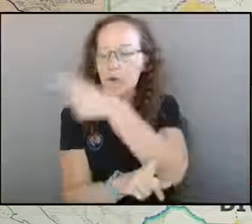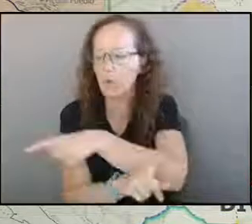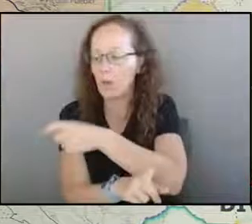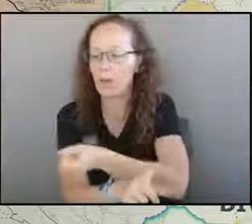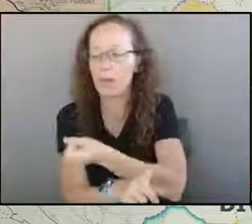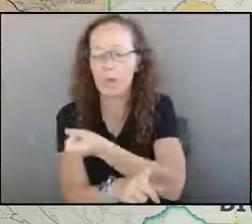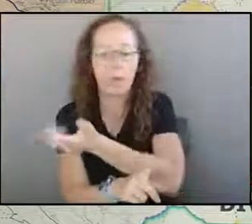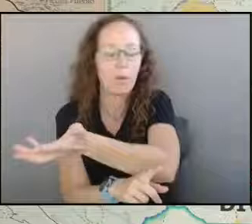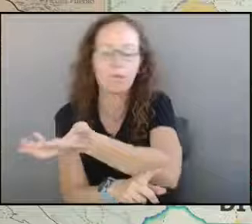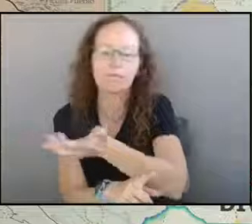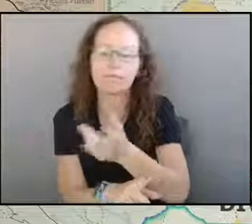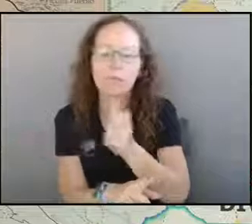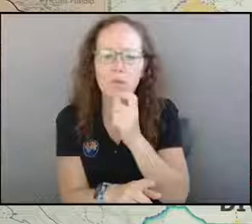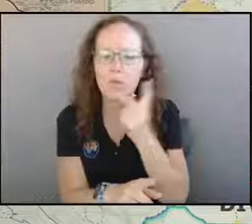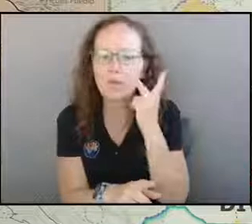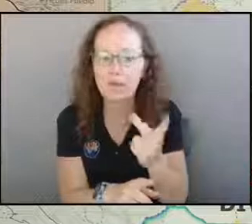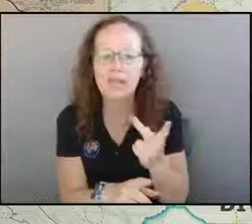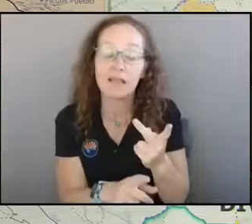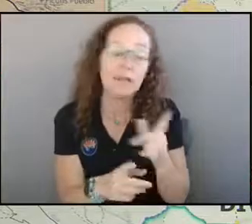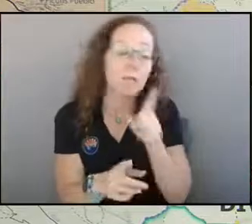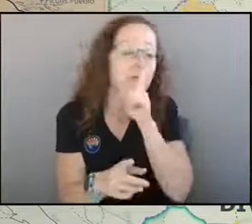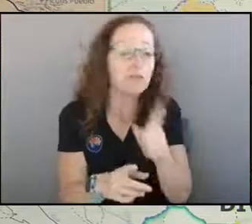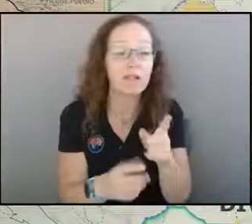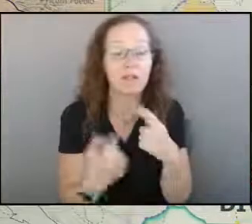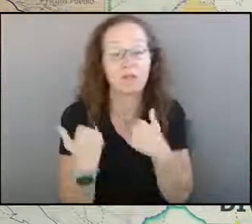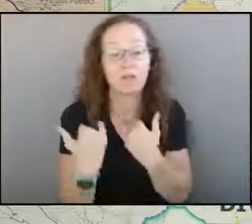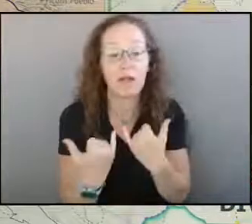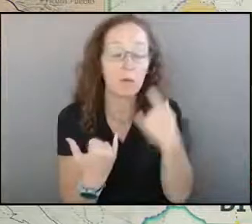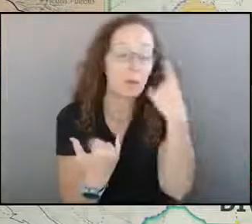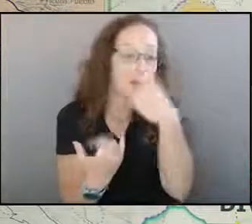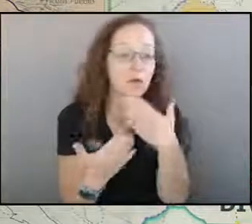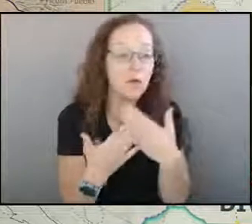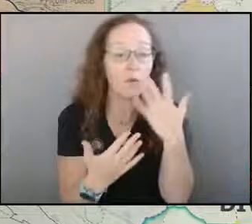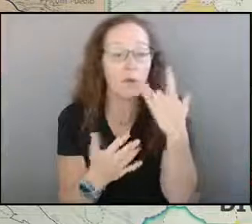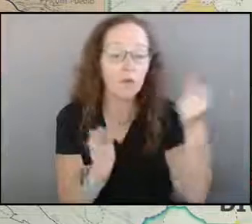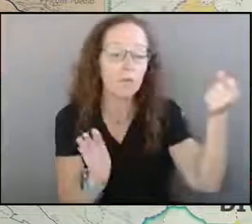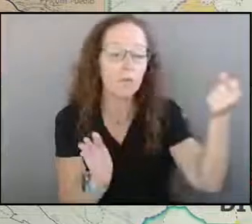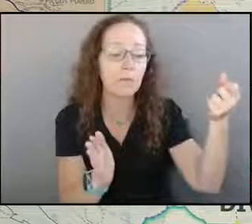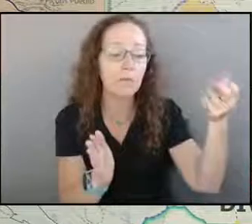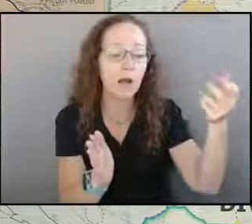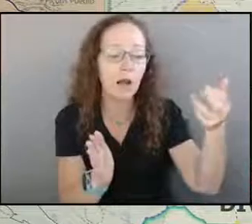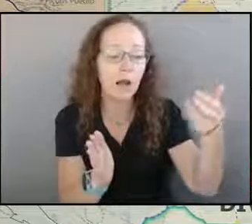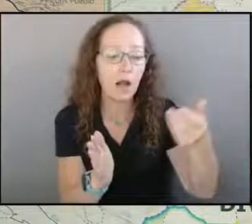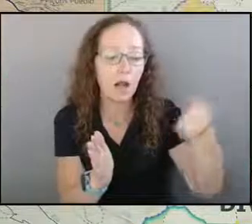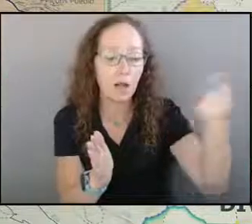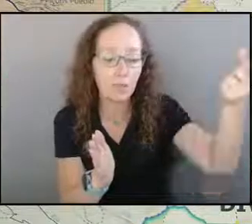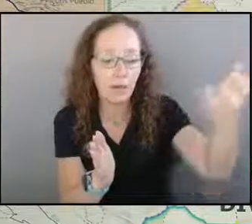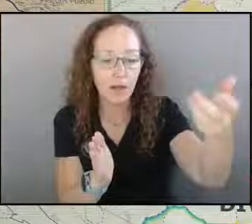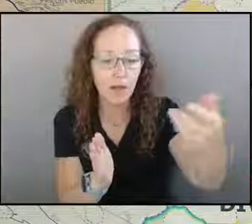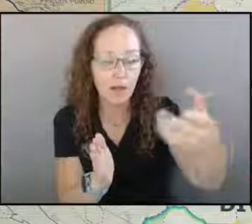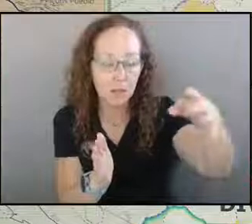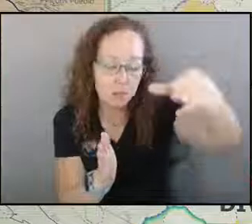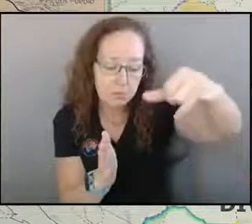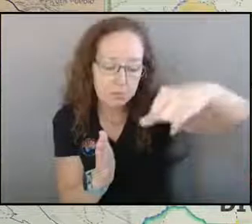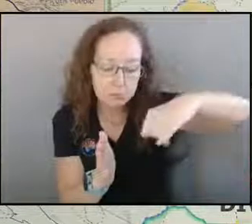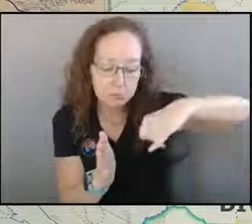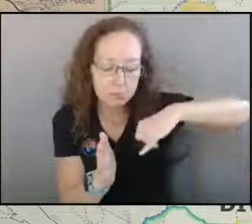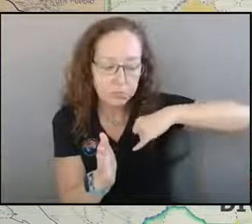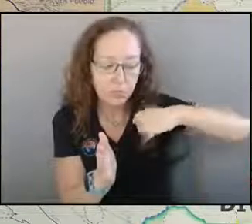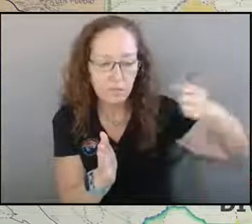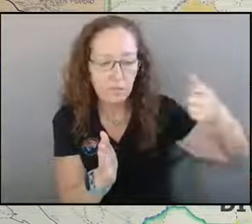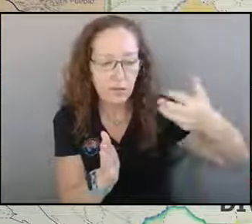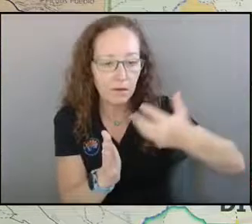what we mean is it's backing down relatively even, and it's not creating any unmitigated potential for fire to spot outside of the